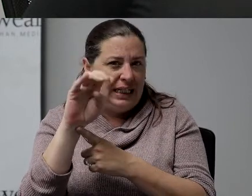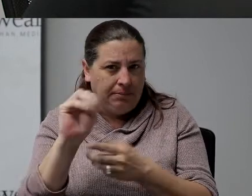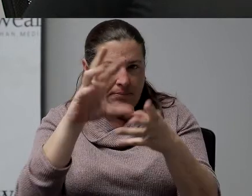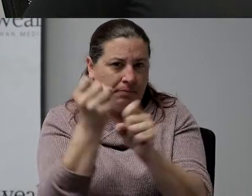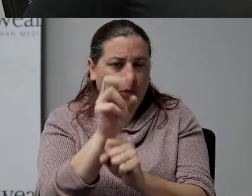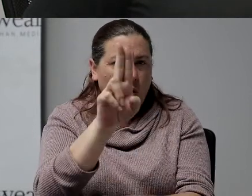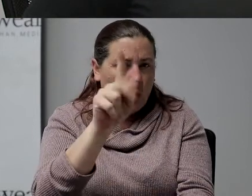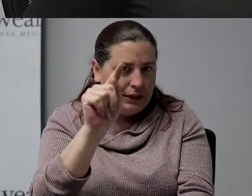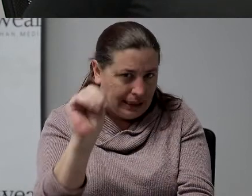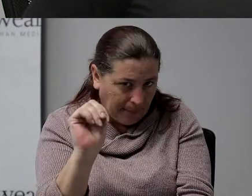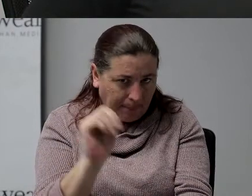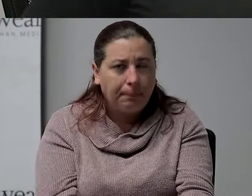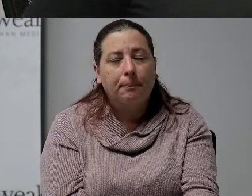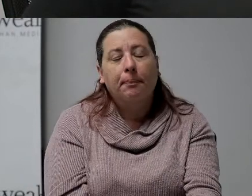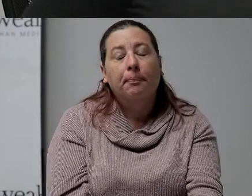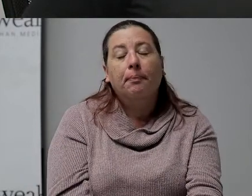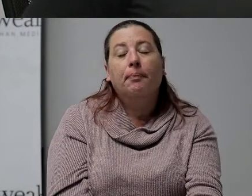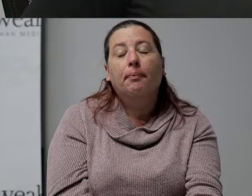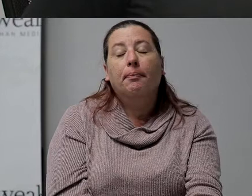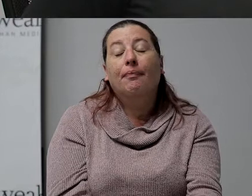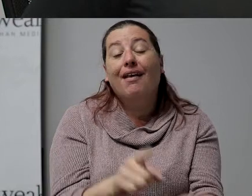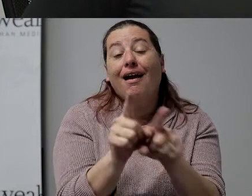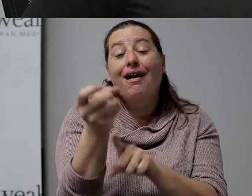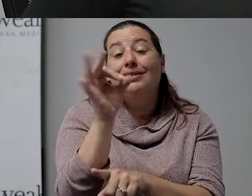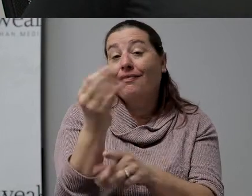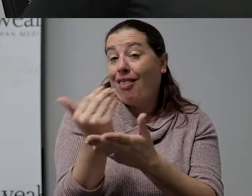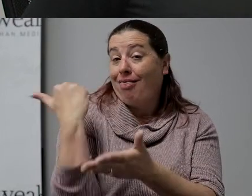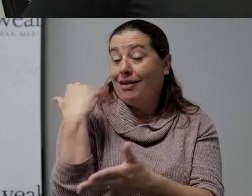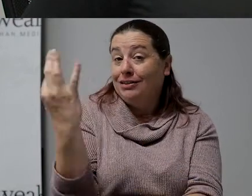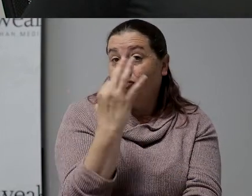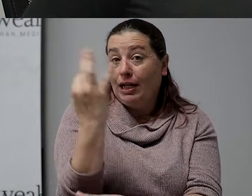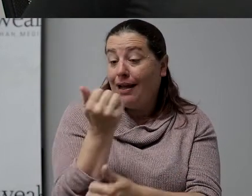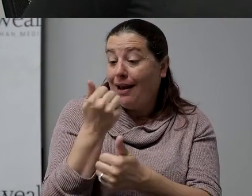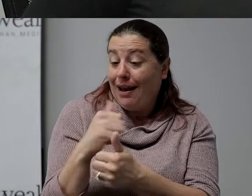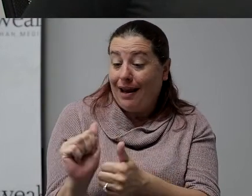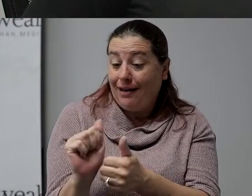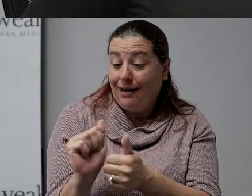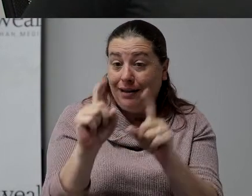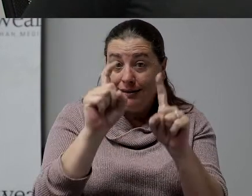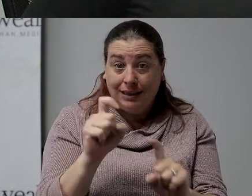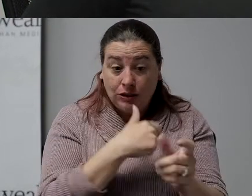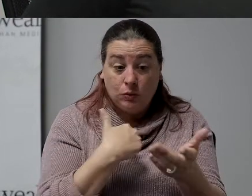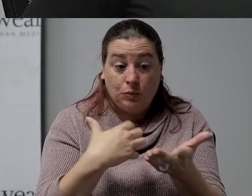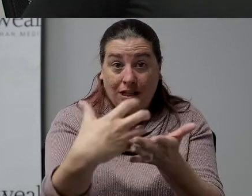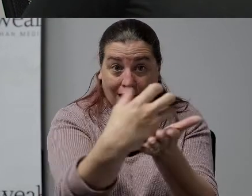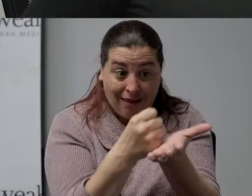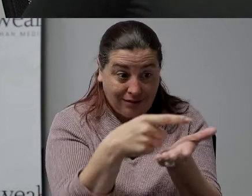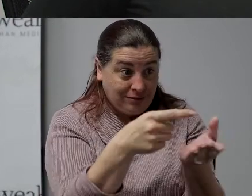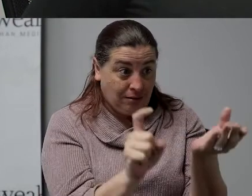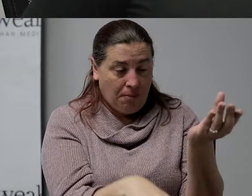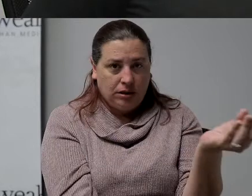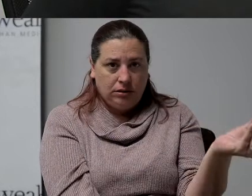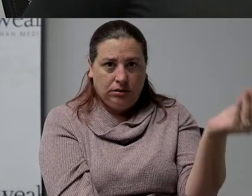And as of last Friday, any specimen we collected had to be placed in one of